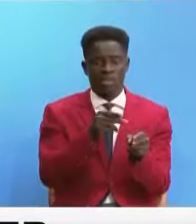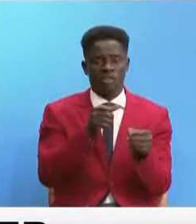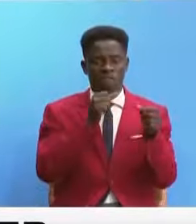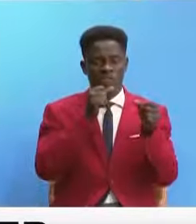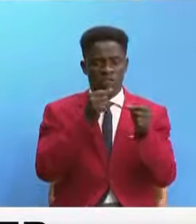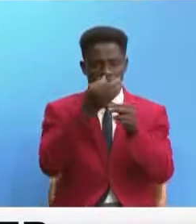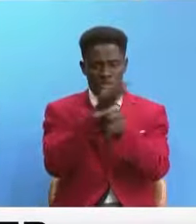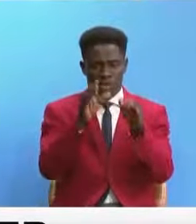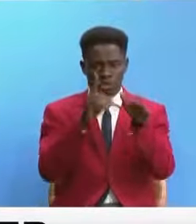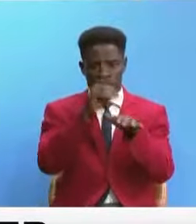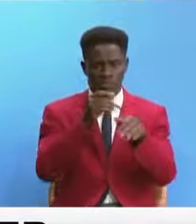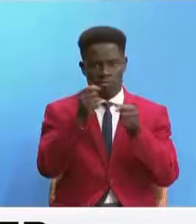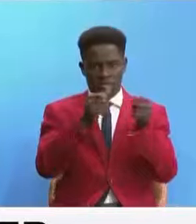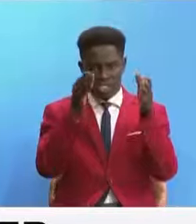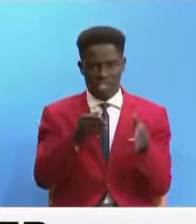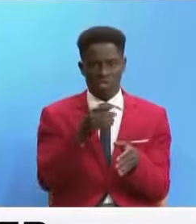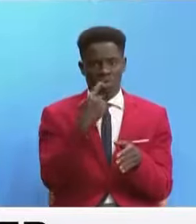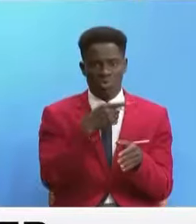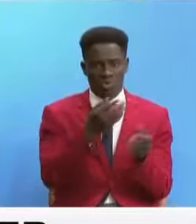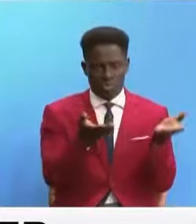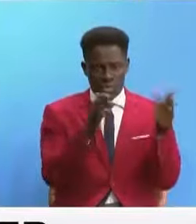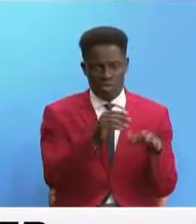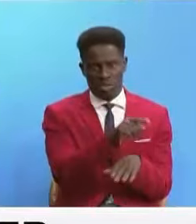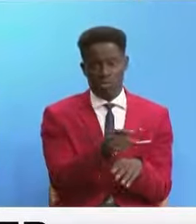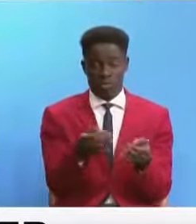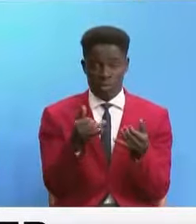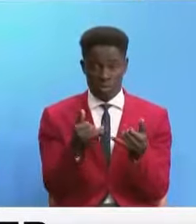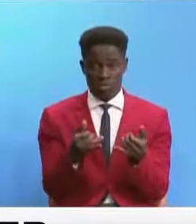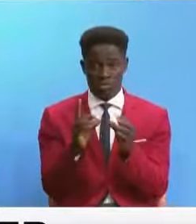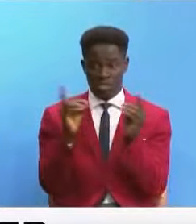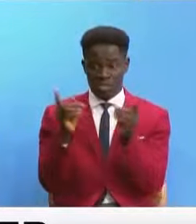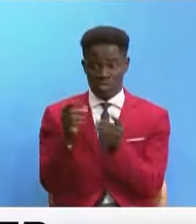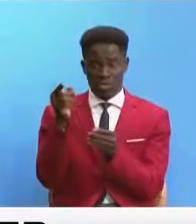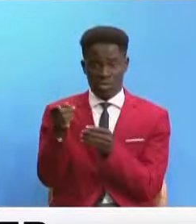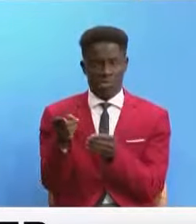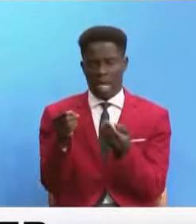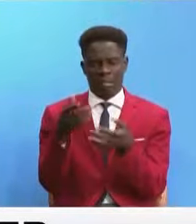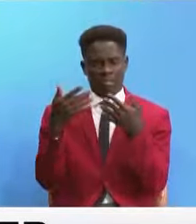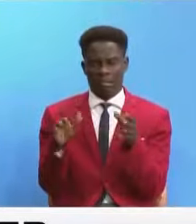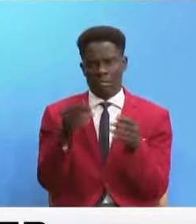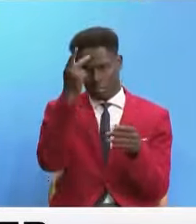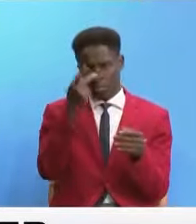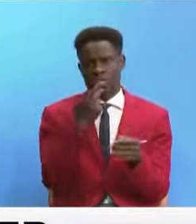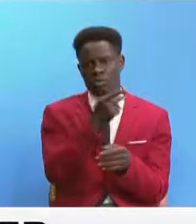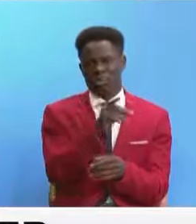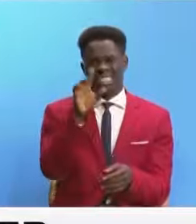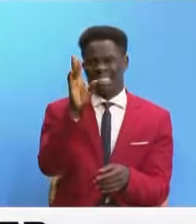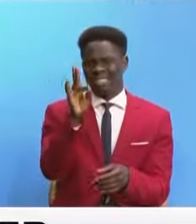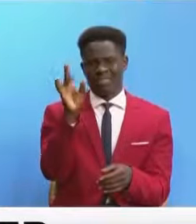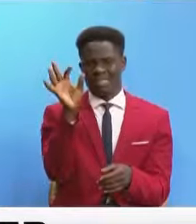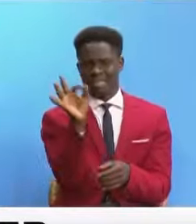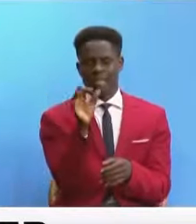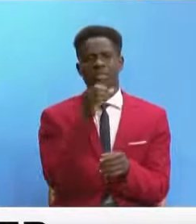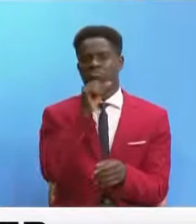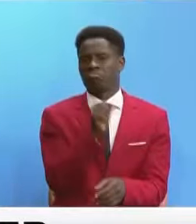Peter Ndala said the district has lost a parent. The 79-year-old freedom fighter, who was Central Province